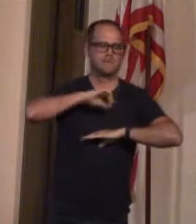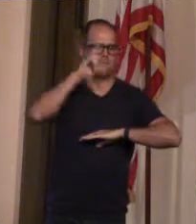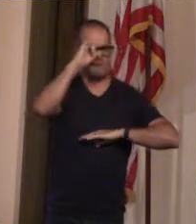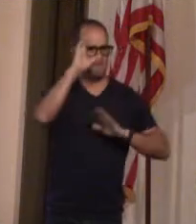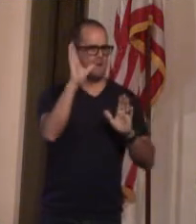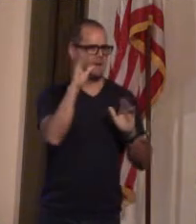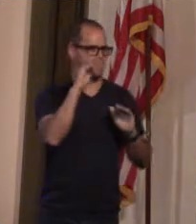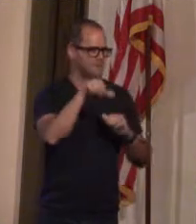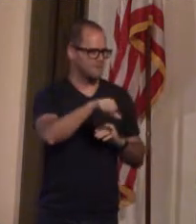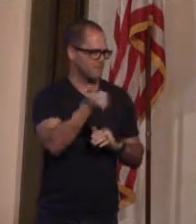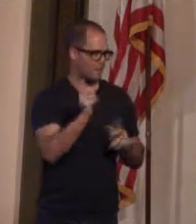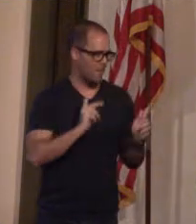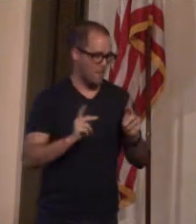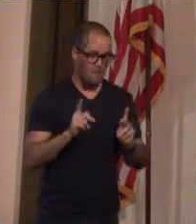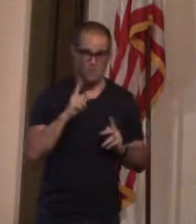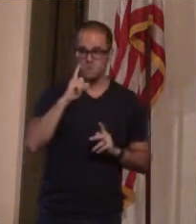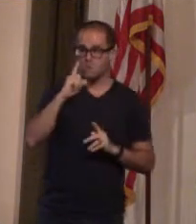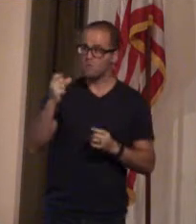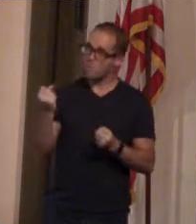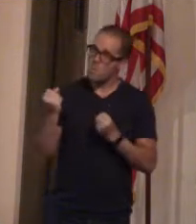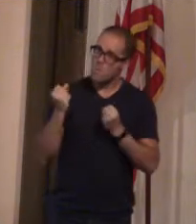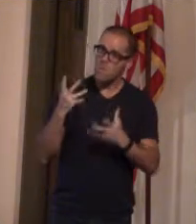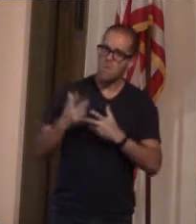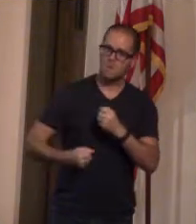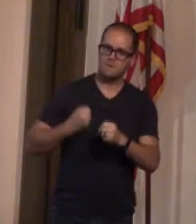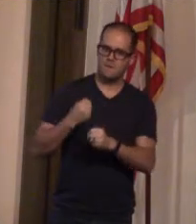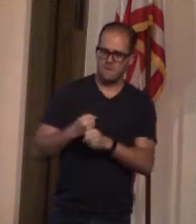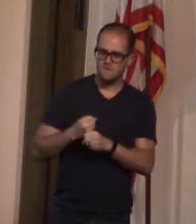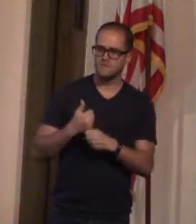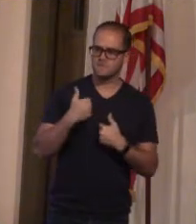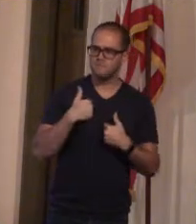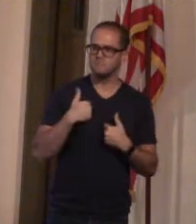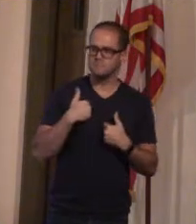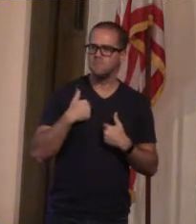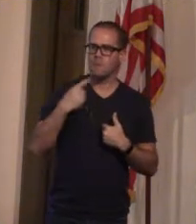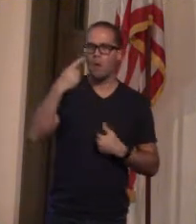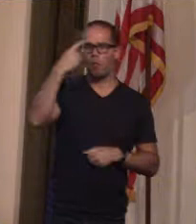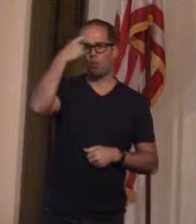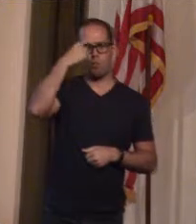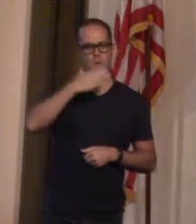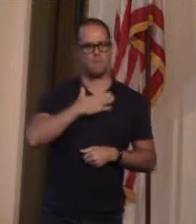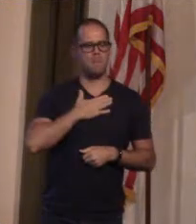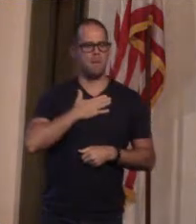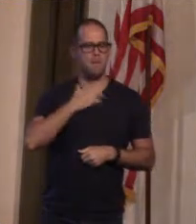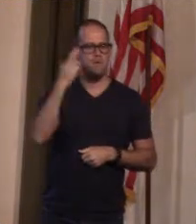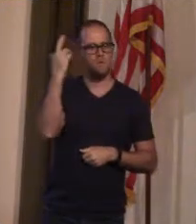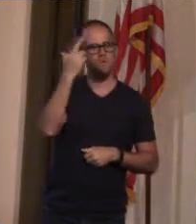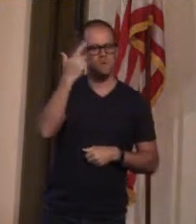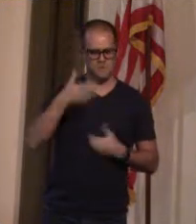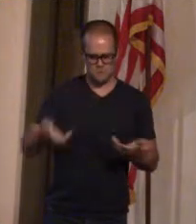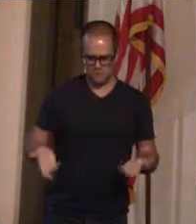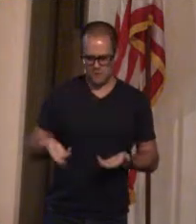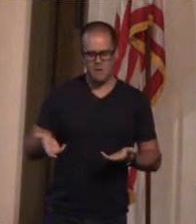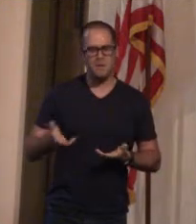about expectations when they're not clear. When they're not clear, and how can we meet the